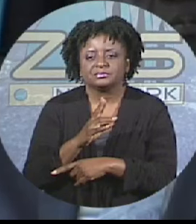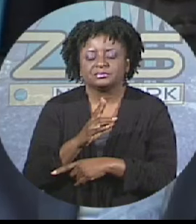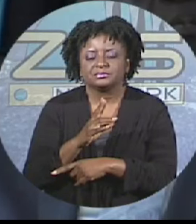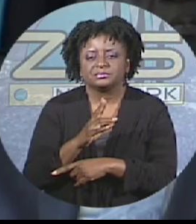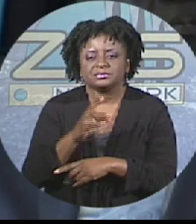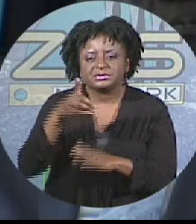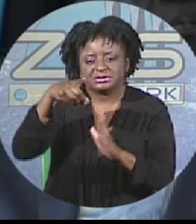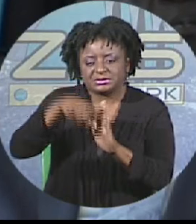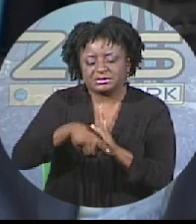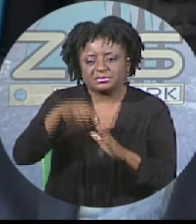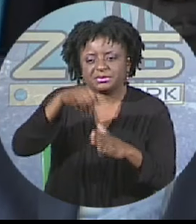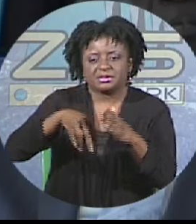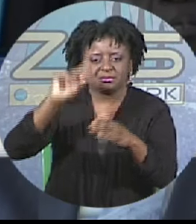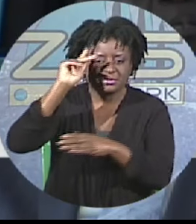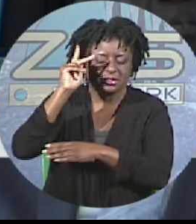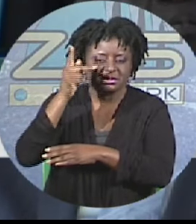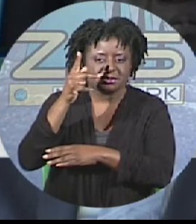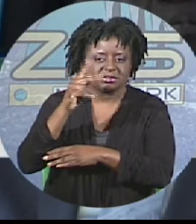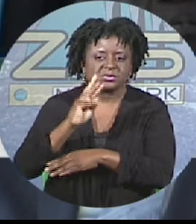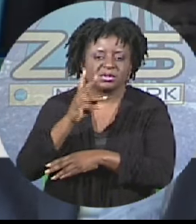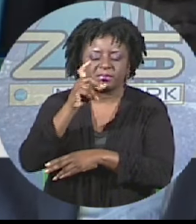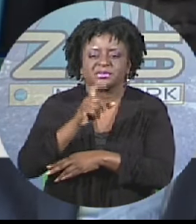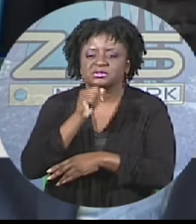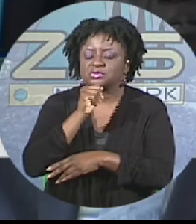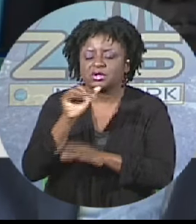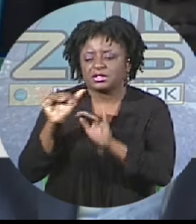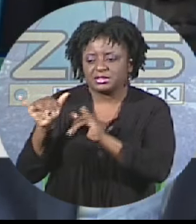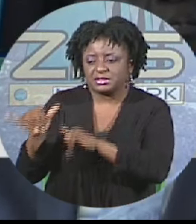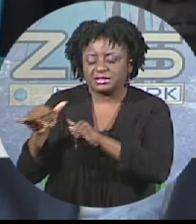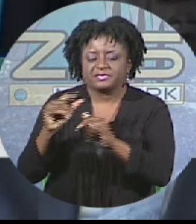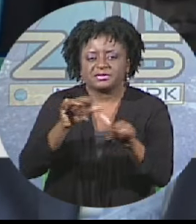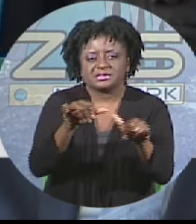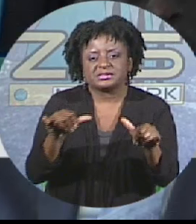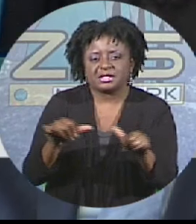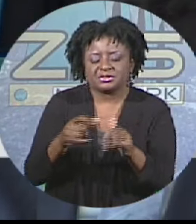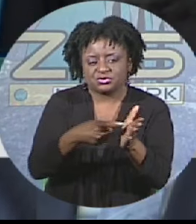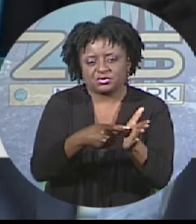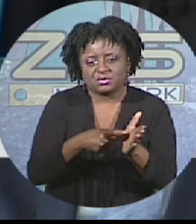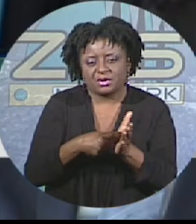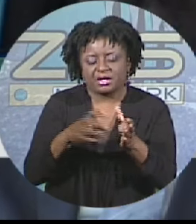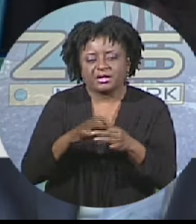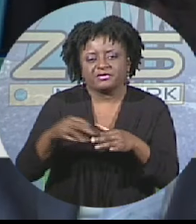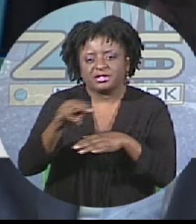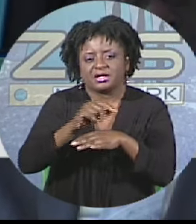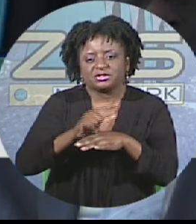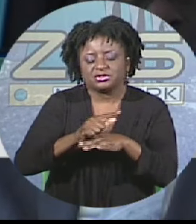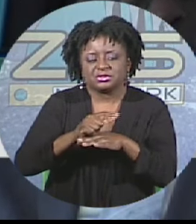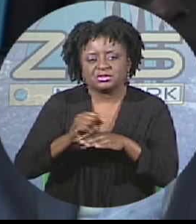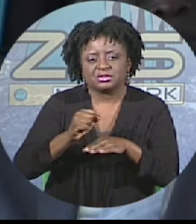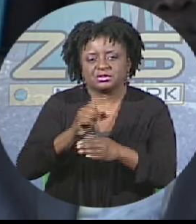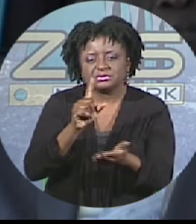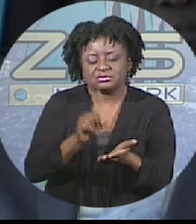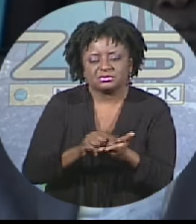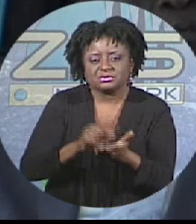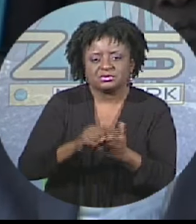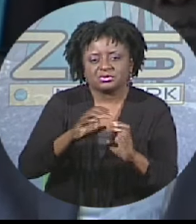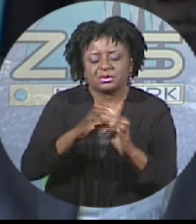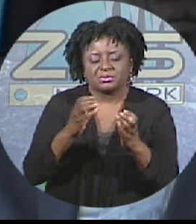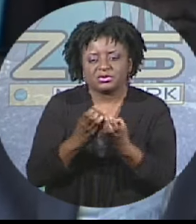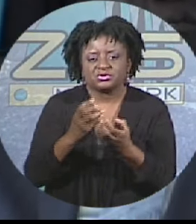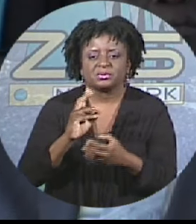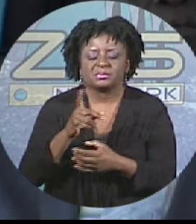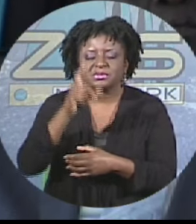not leave the standards that is required of a national broadcast corporation. You must not lower it. You must protect